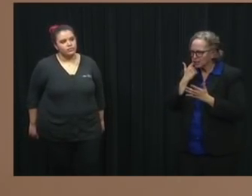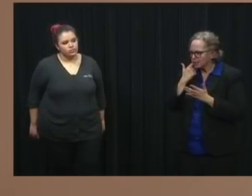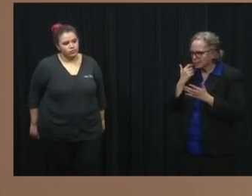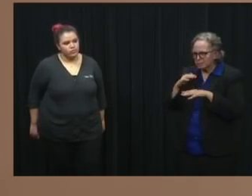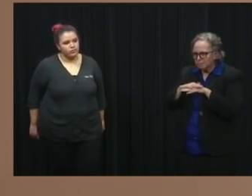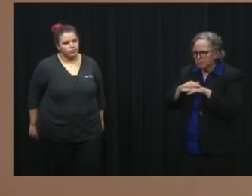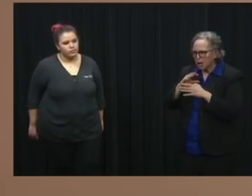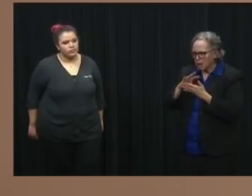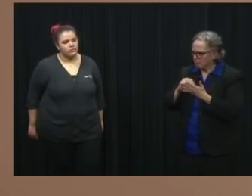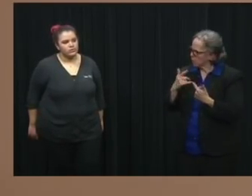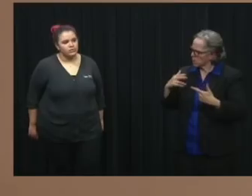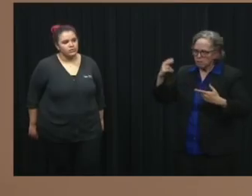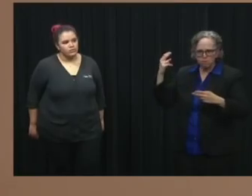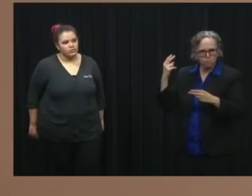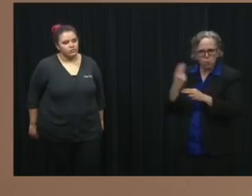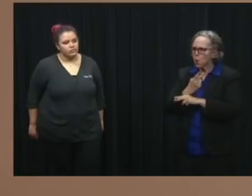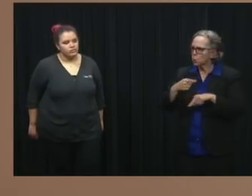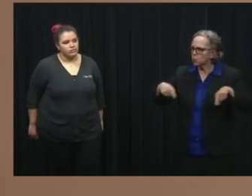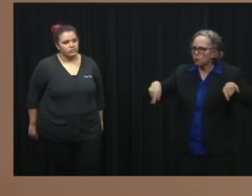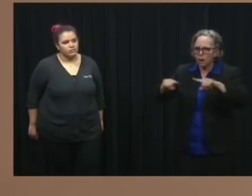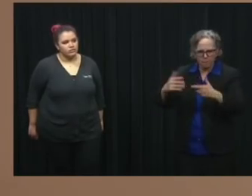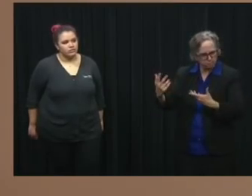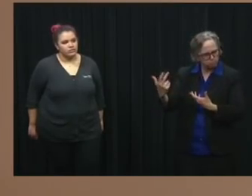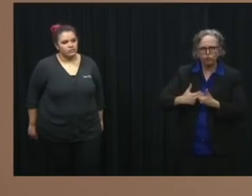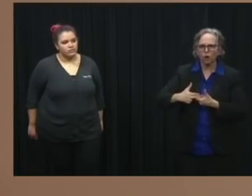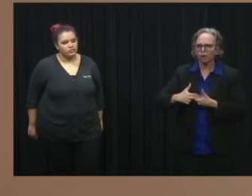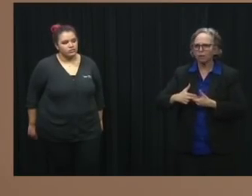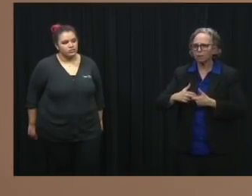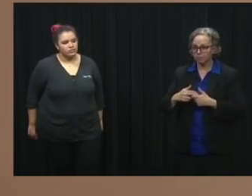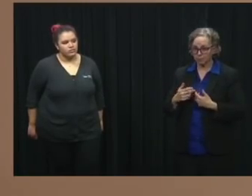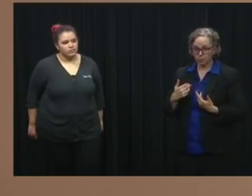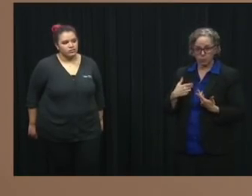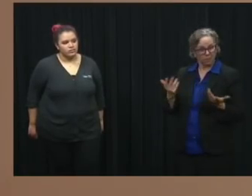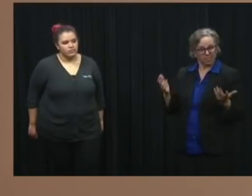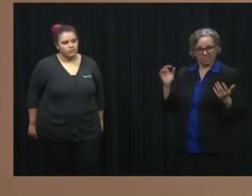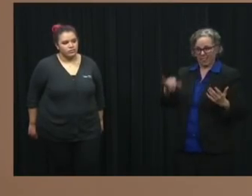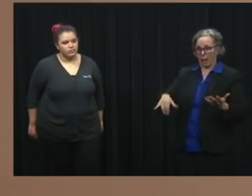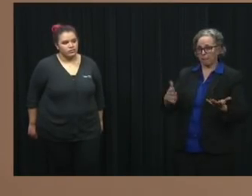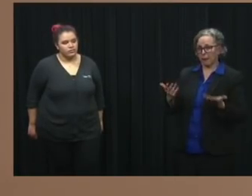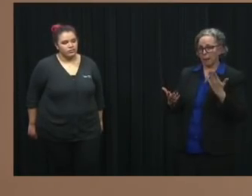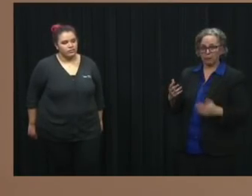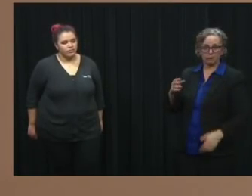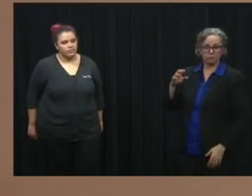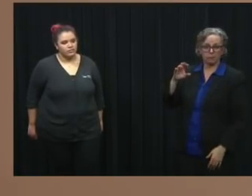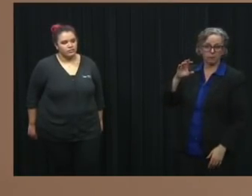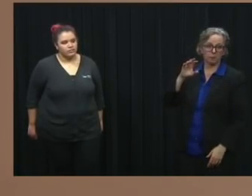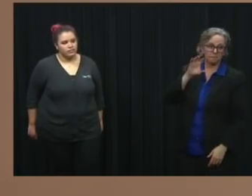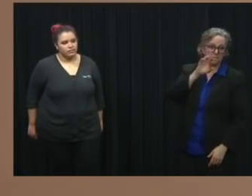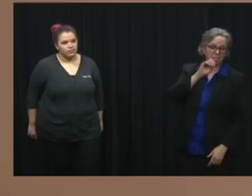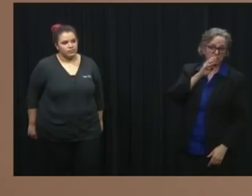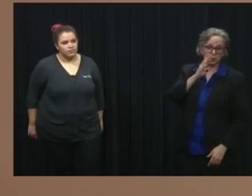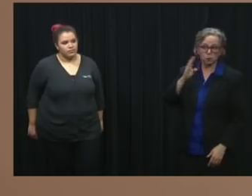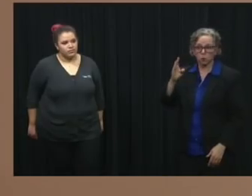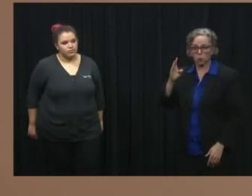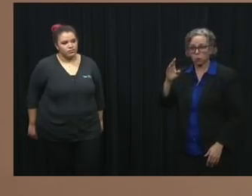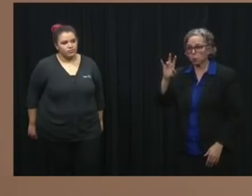about, needing to, by 50 to 100%, increase our ICU capacity, it's not just beds, like a physical bed in the